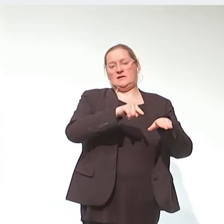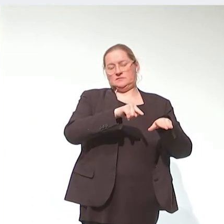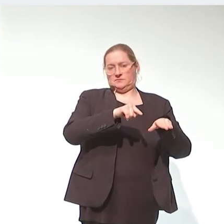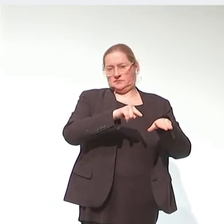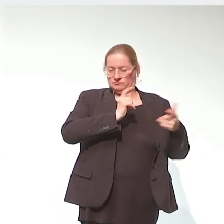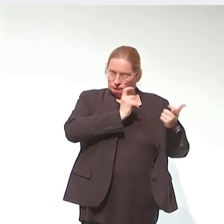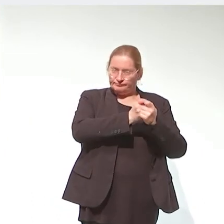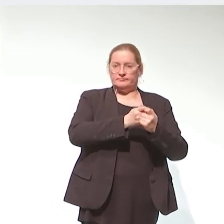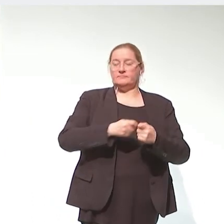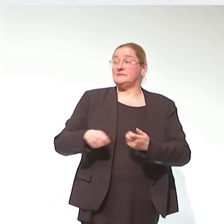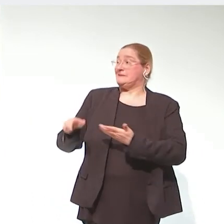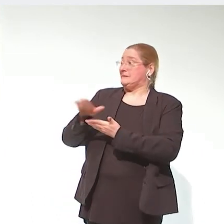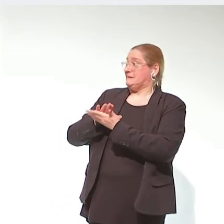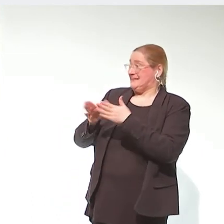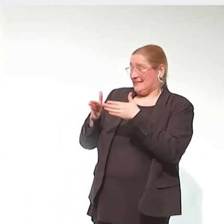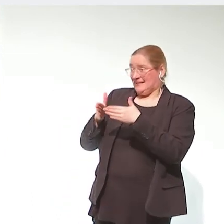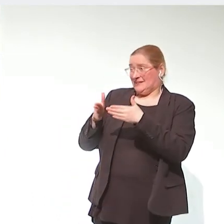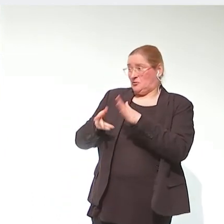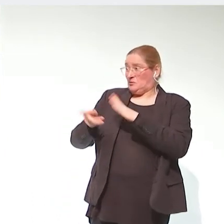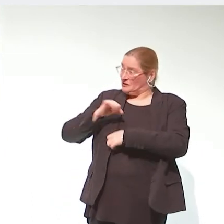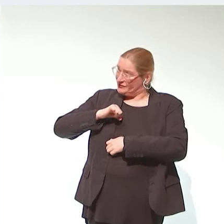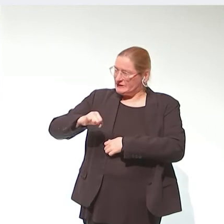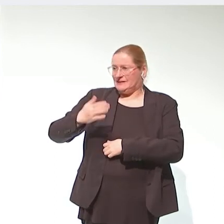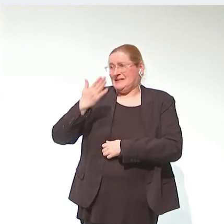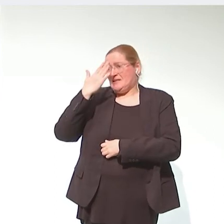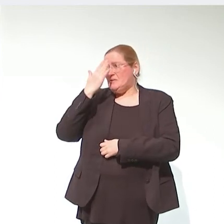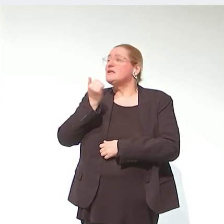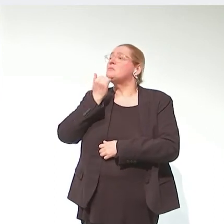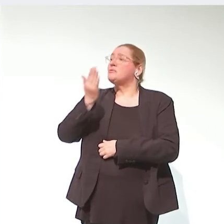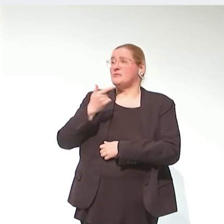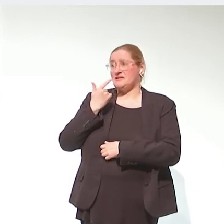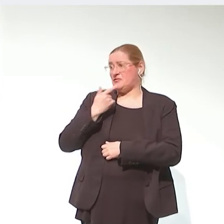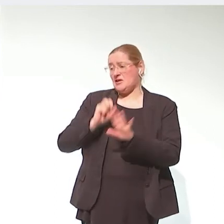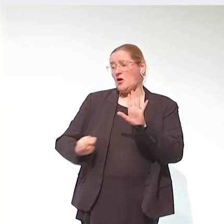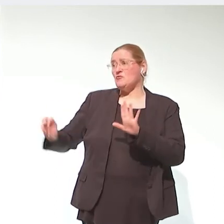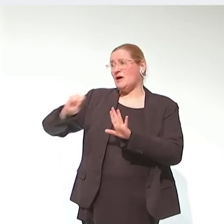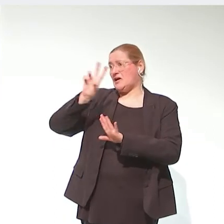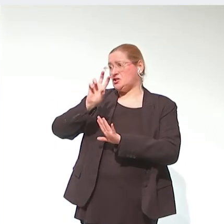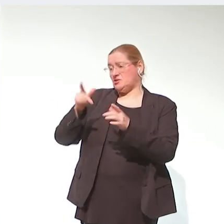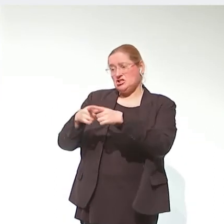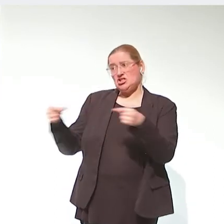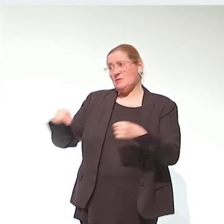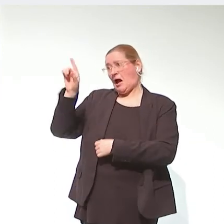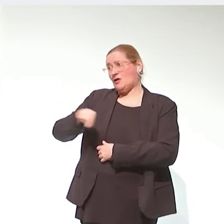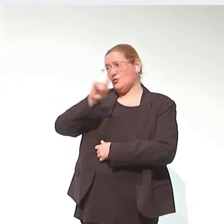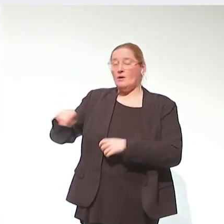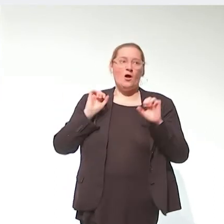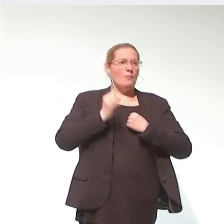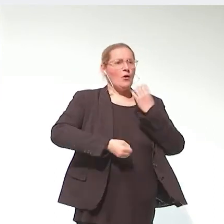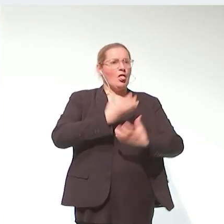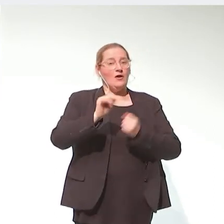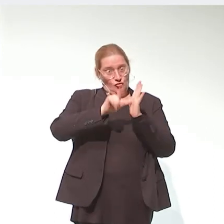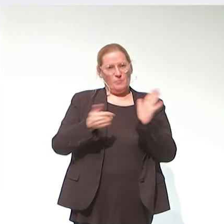demander I'm sorry, but I'm going to ask you to accelerate. For 30 minutes, so thank